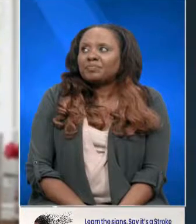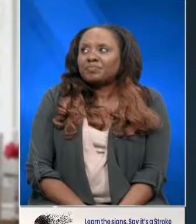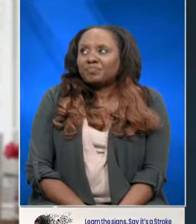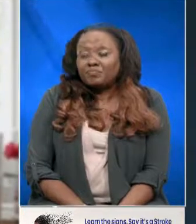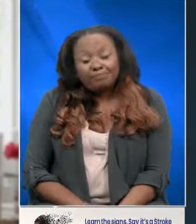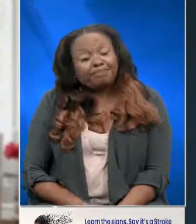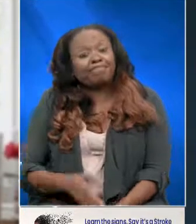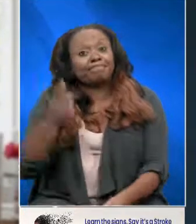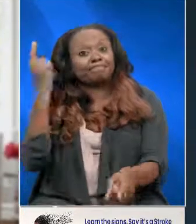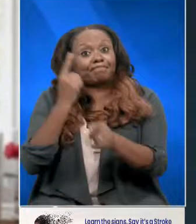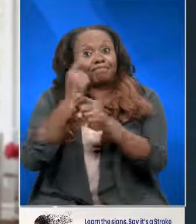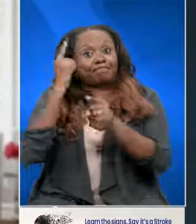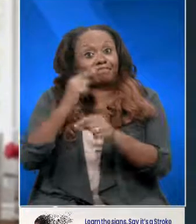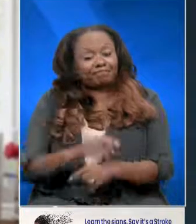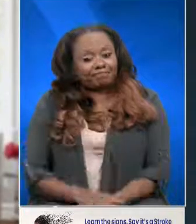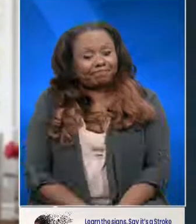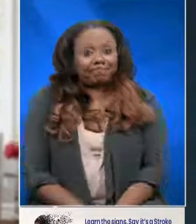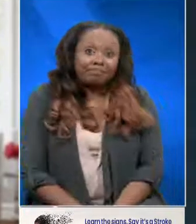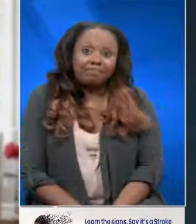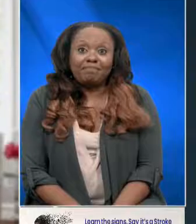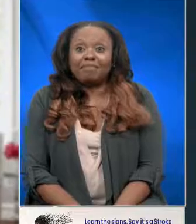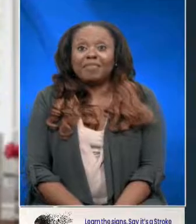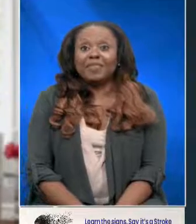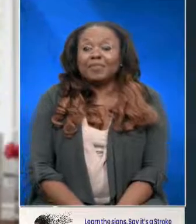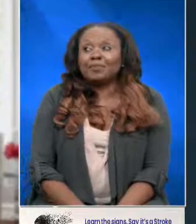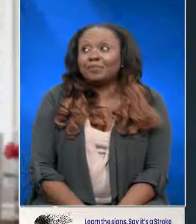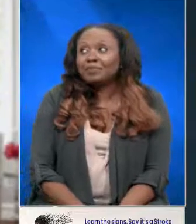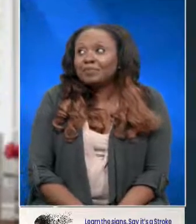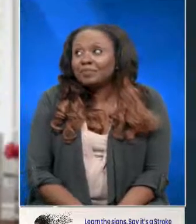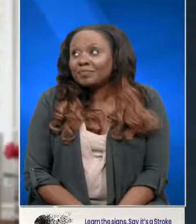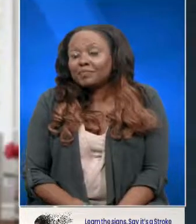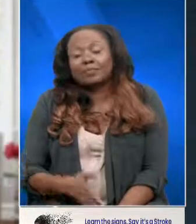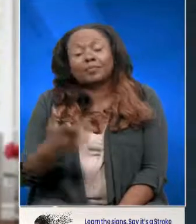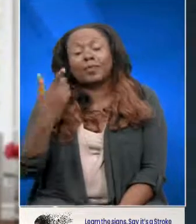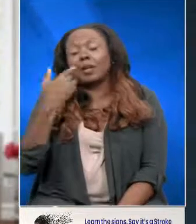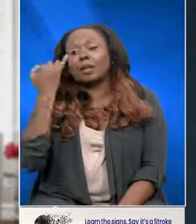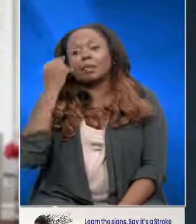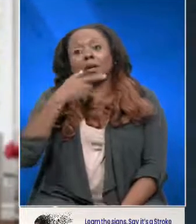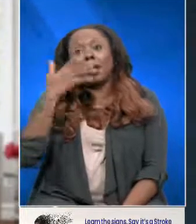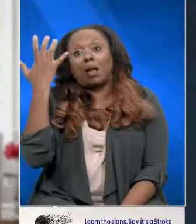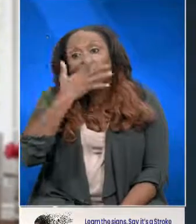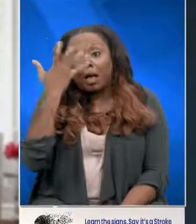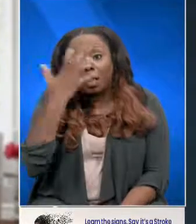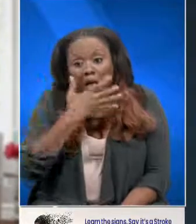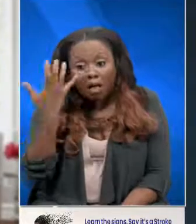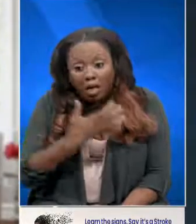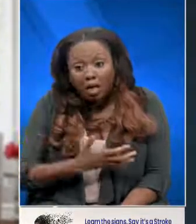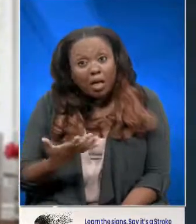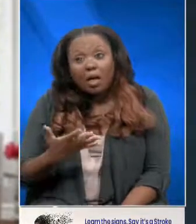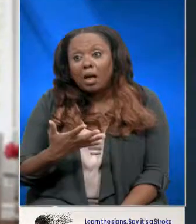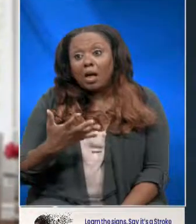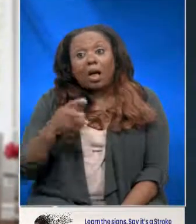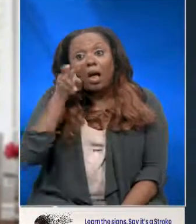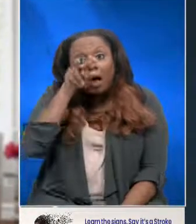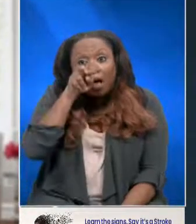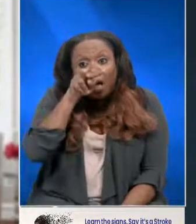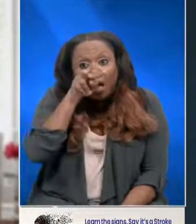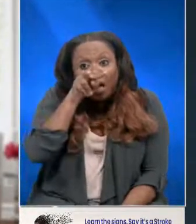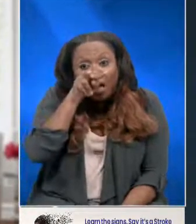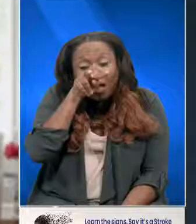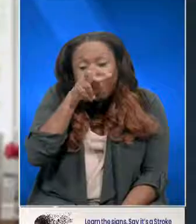Right. Well, if you are as flummoxed as I am after watching that, you